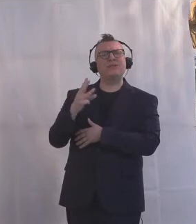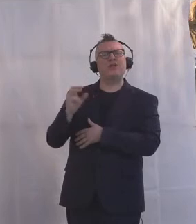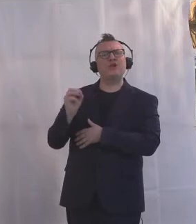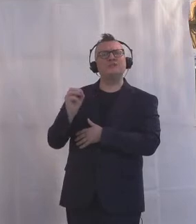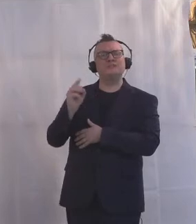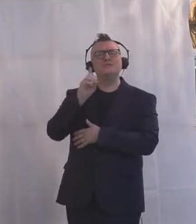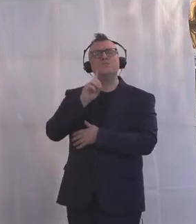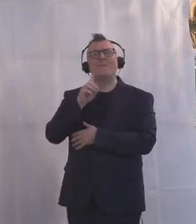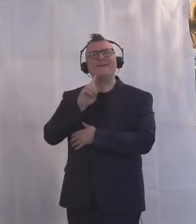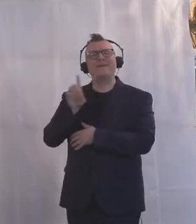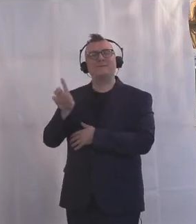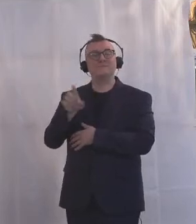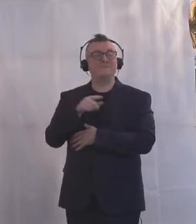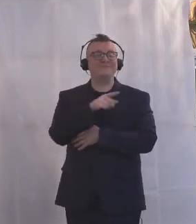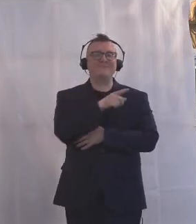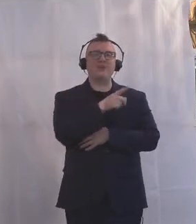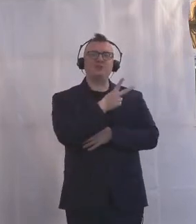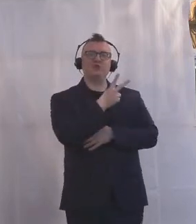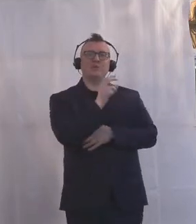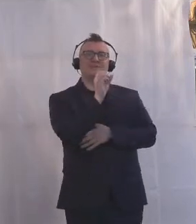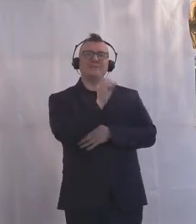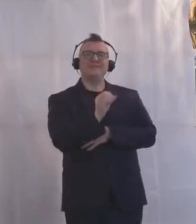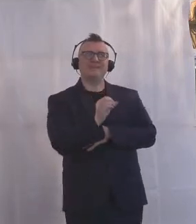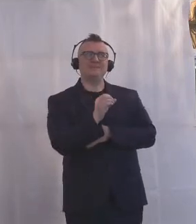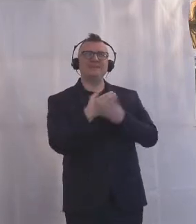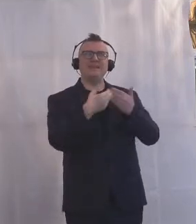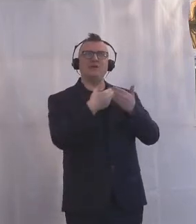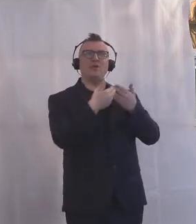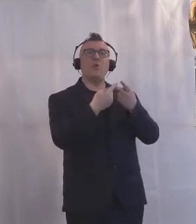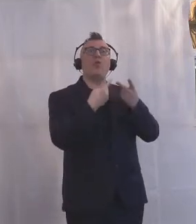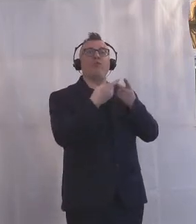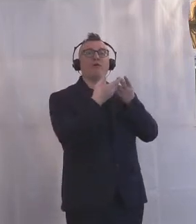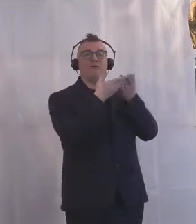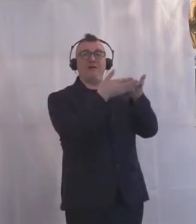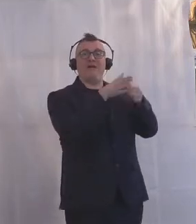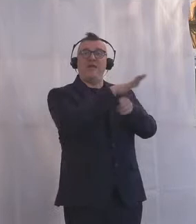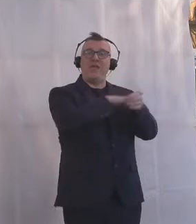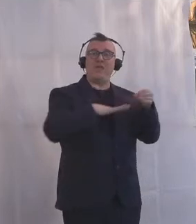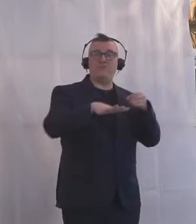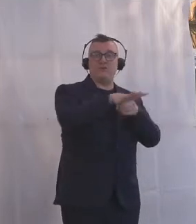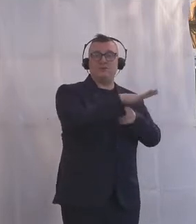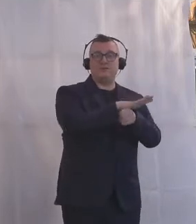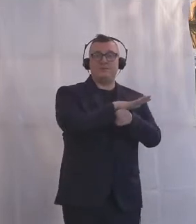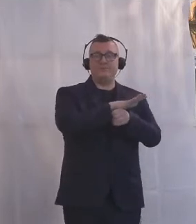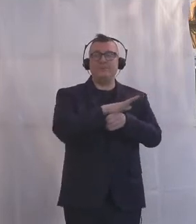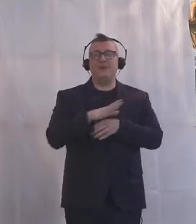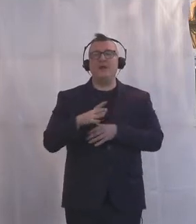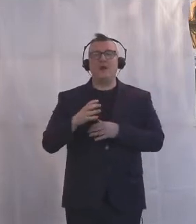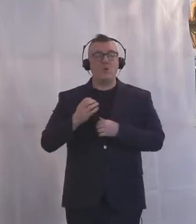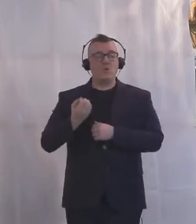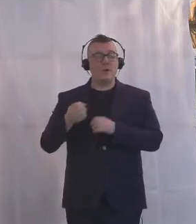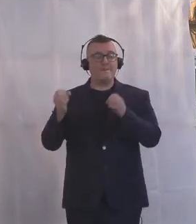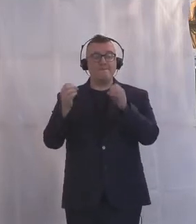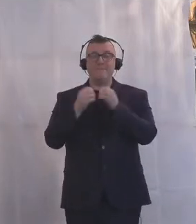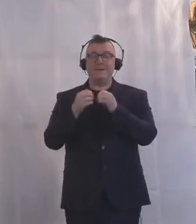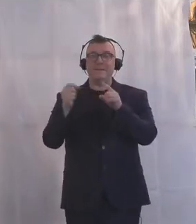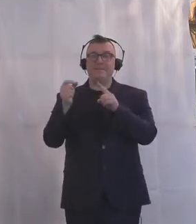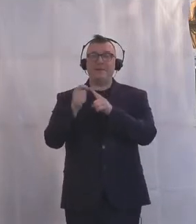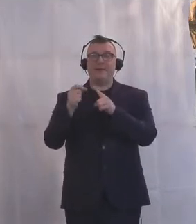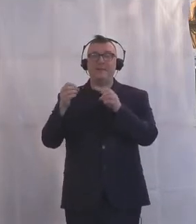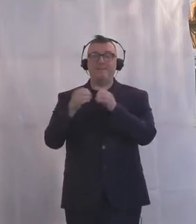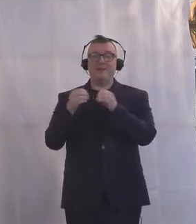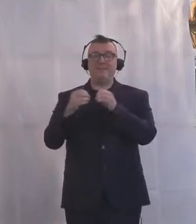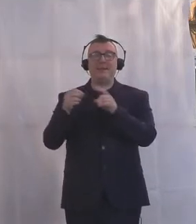are female versus 20% of the wider market. And also one of the BBB's reports said